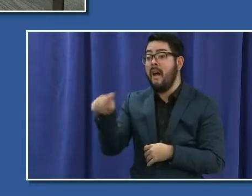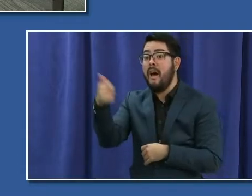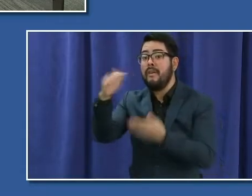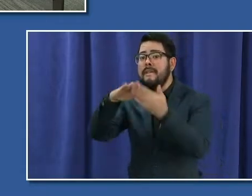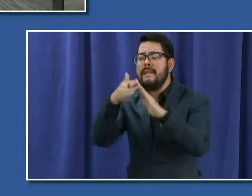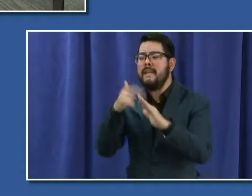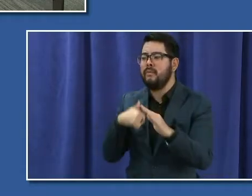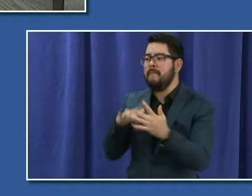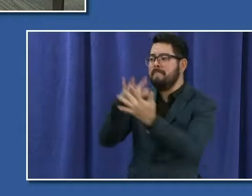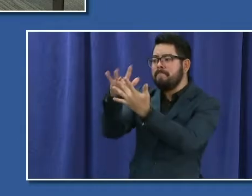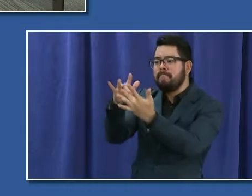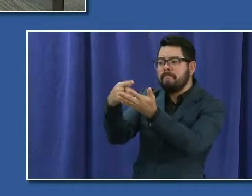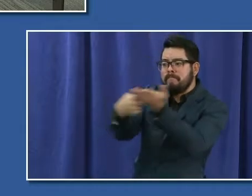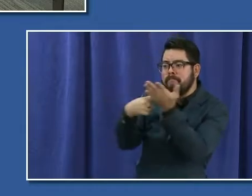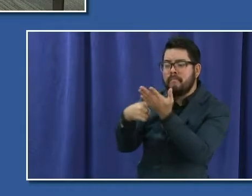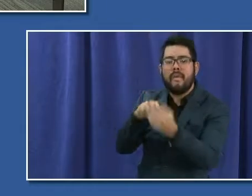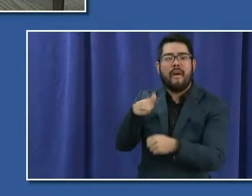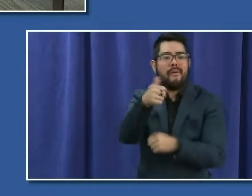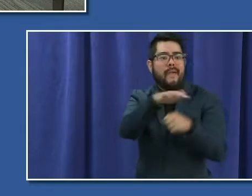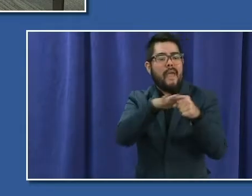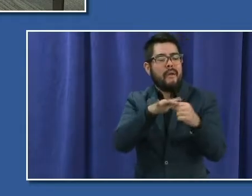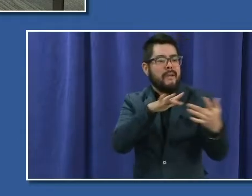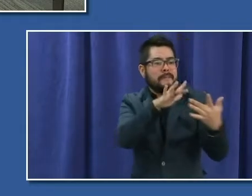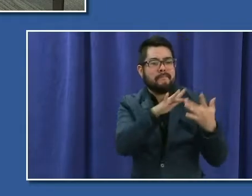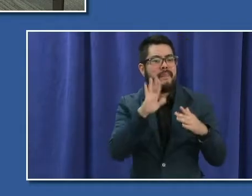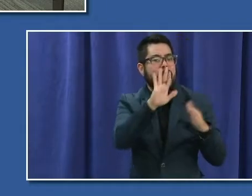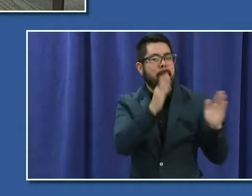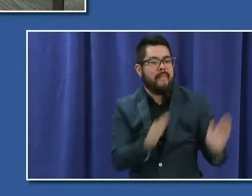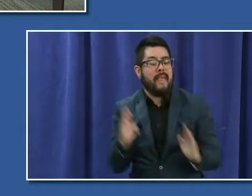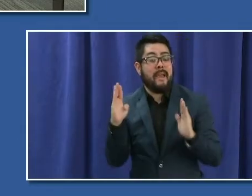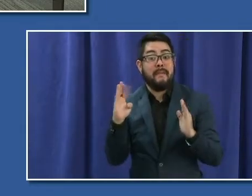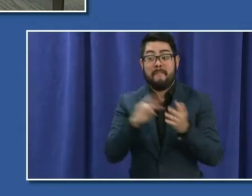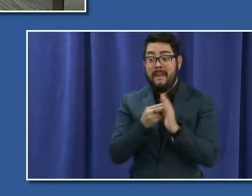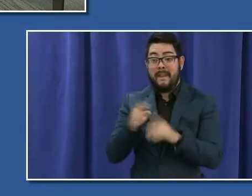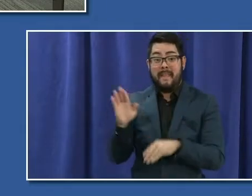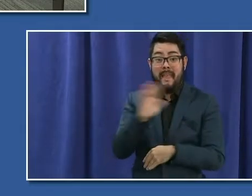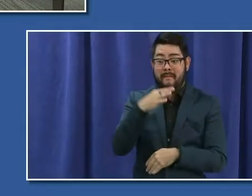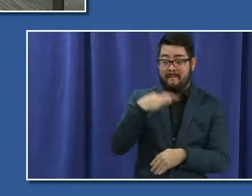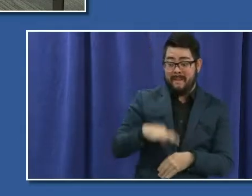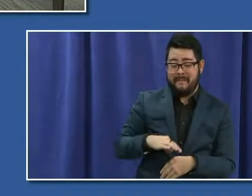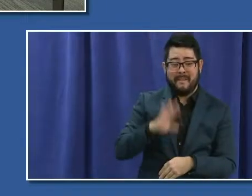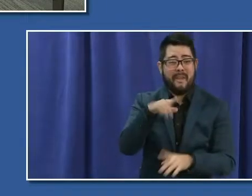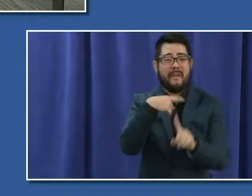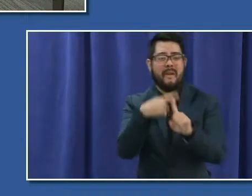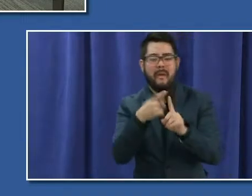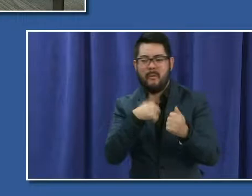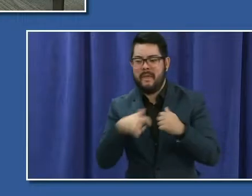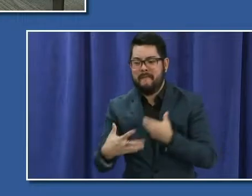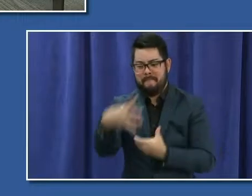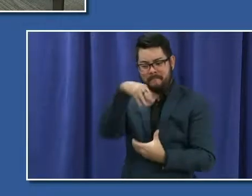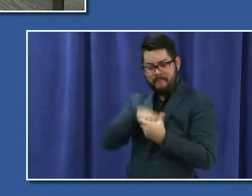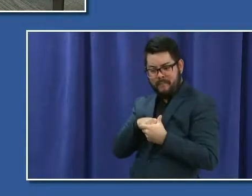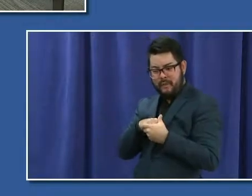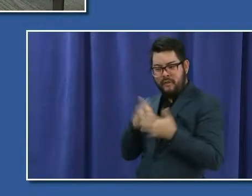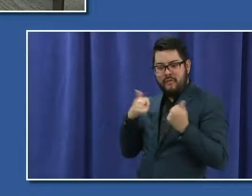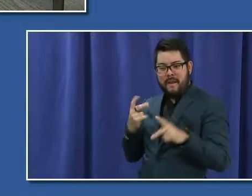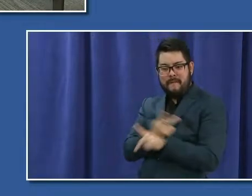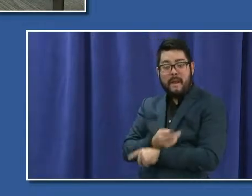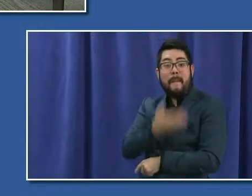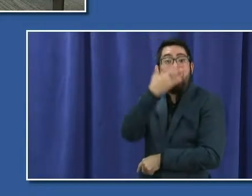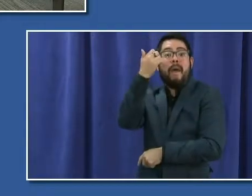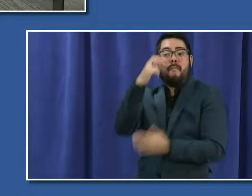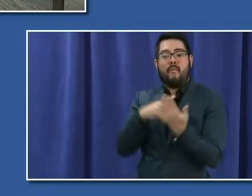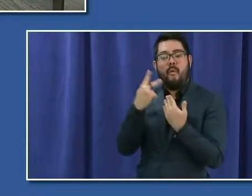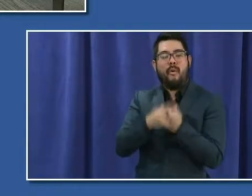other, and other municipalities to see what they're doing. And we can take their wins and their losses and really try to build a program that's really going to